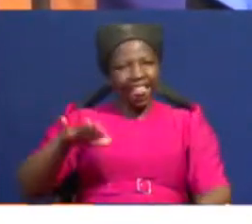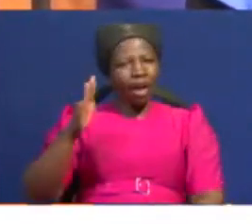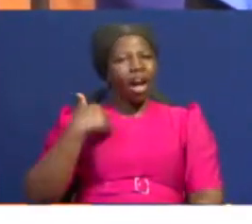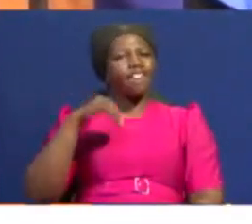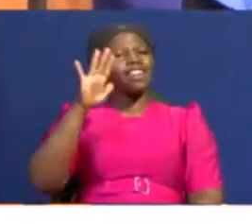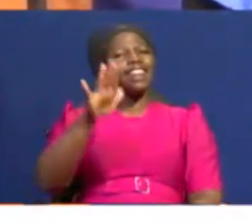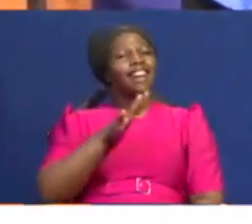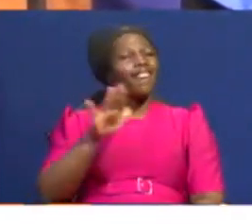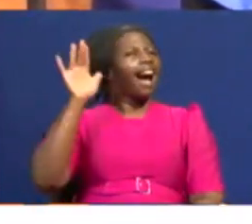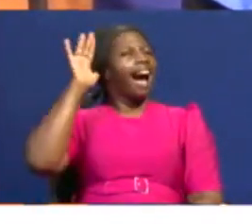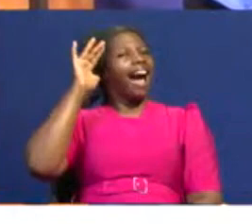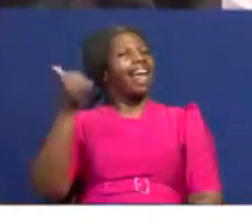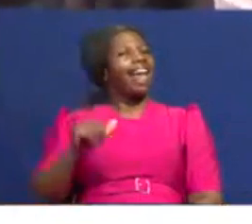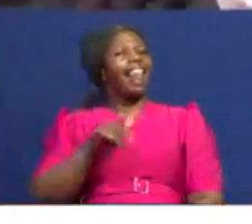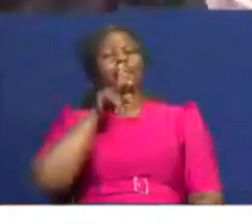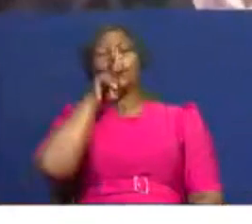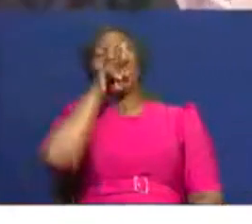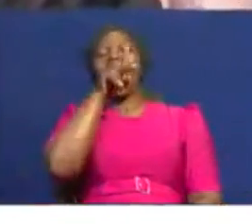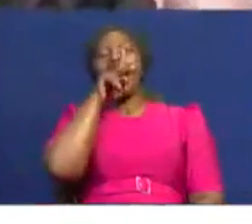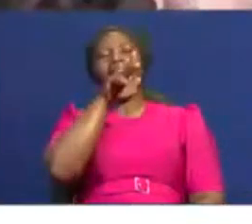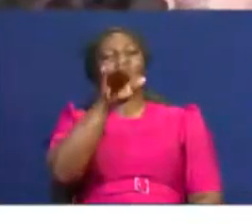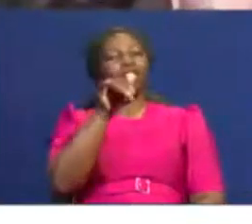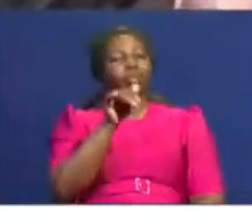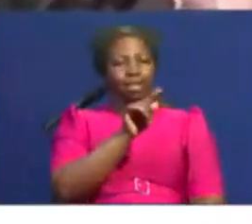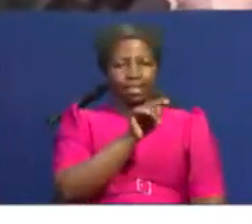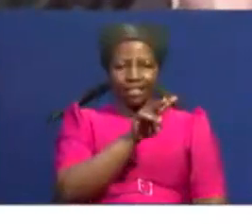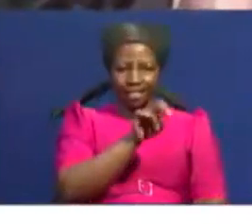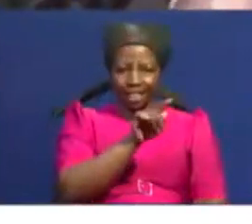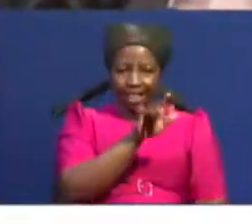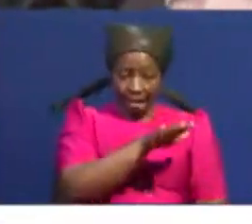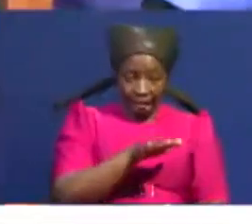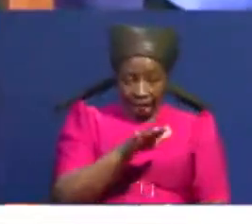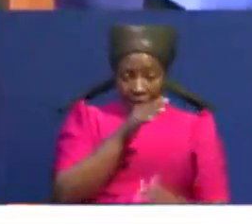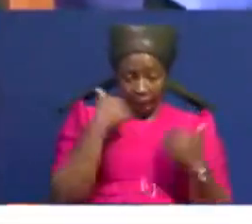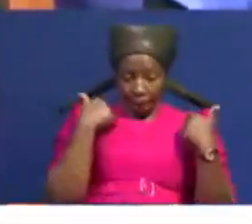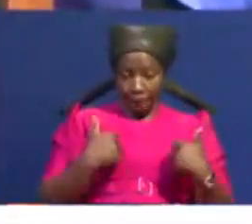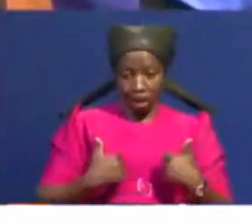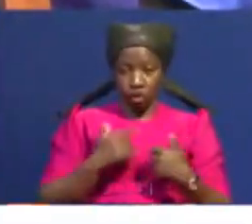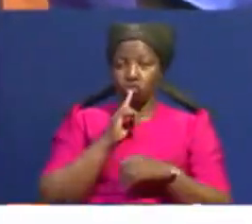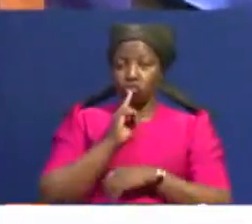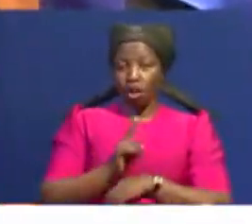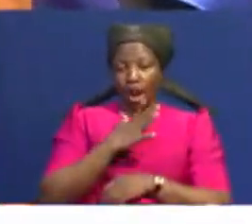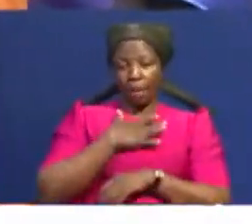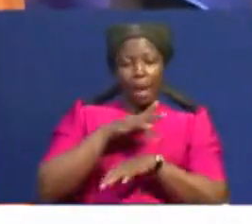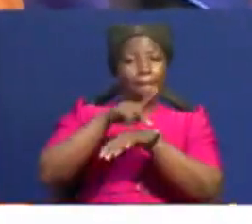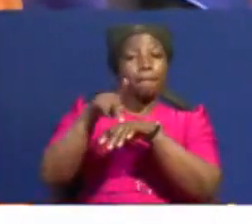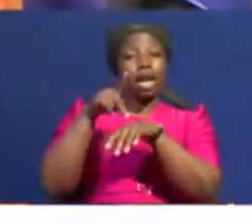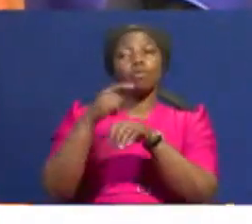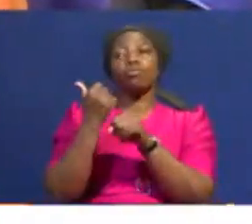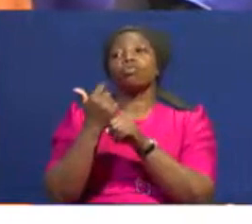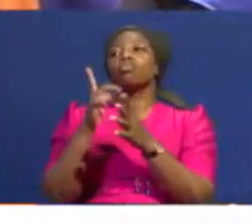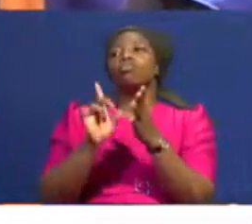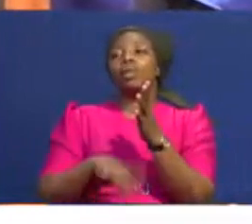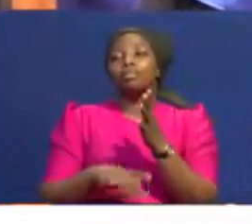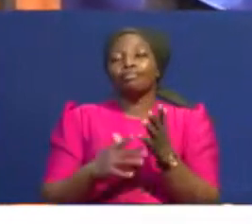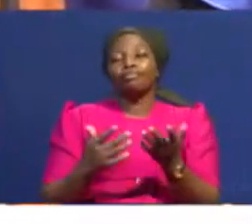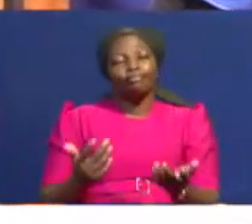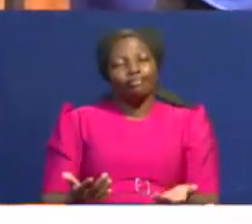any noise from the TVET space. And what I directed my principals to do is to